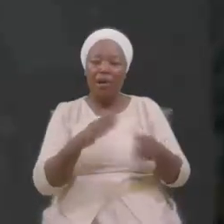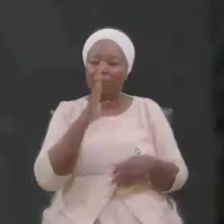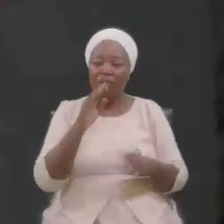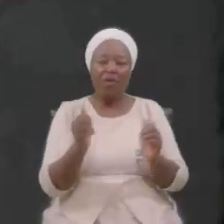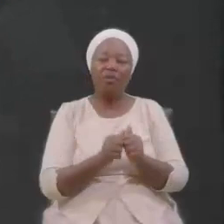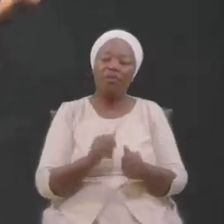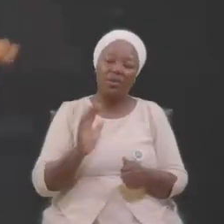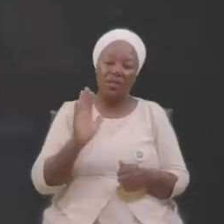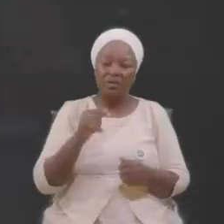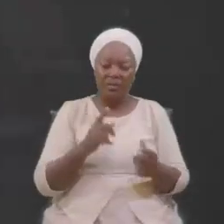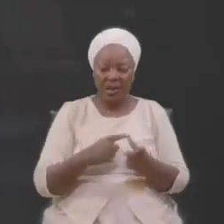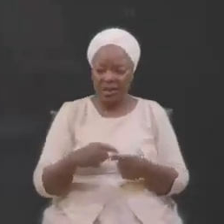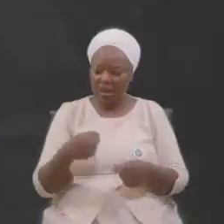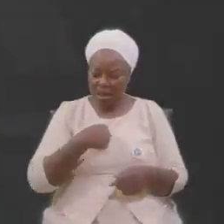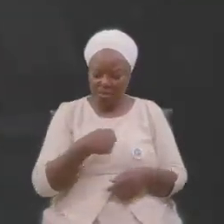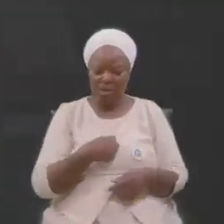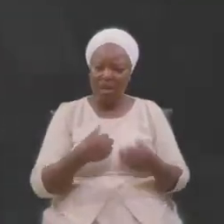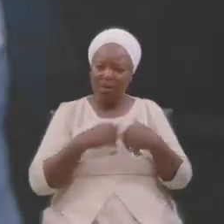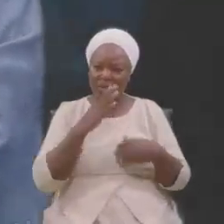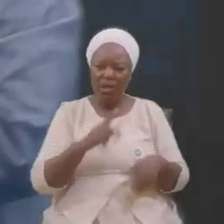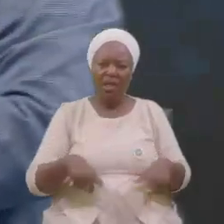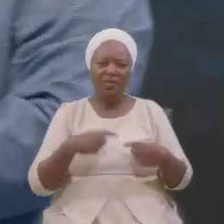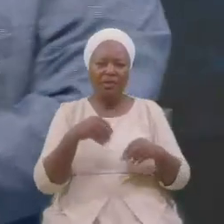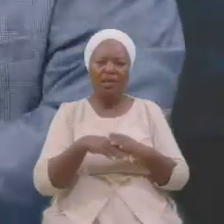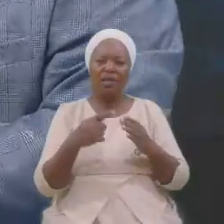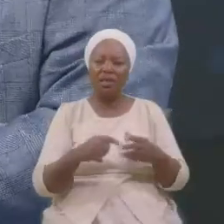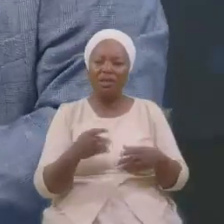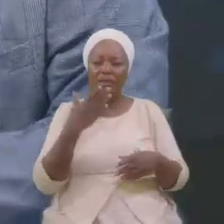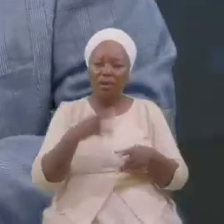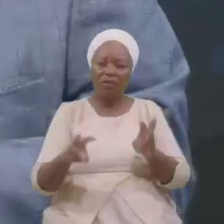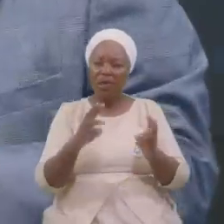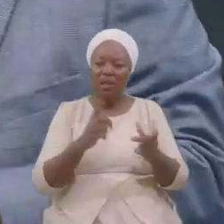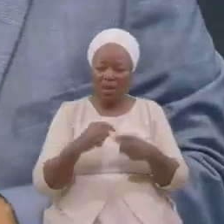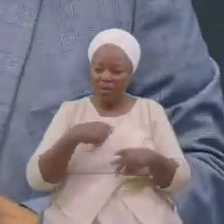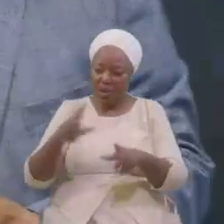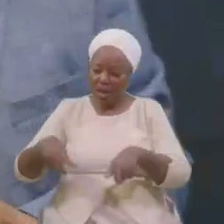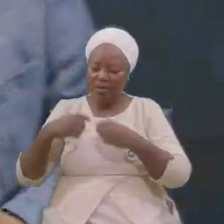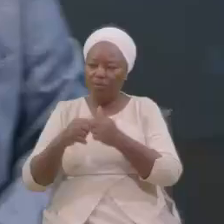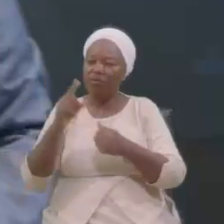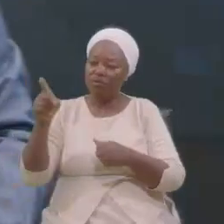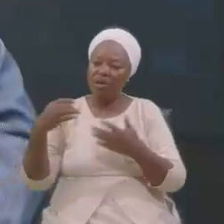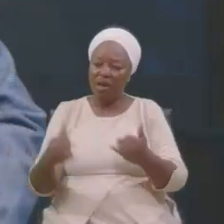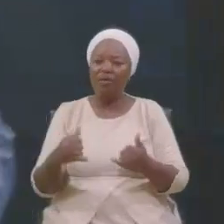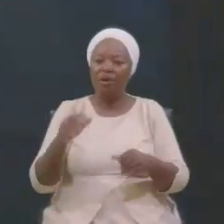says, I've been living in the tombs, I'm going to go with you, I'm going to live with you. In verse 19,